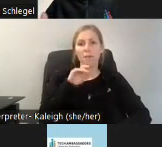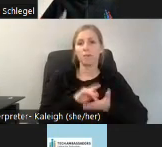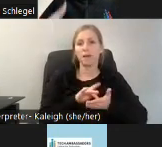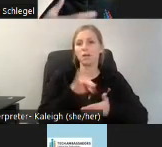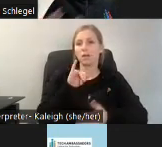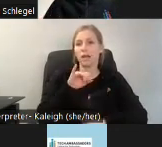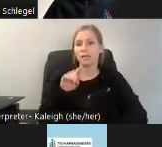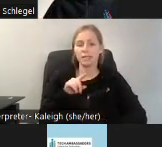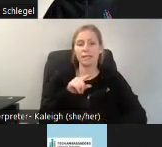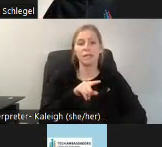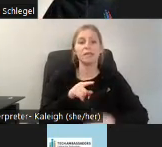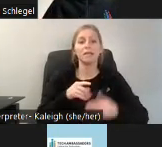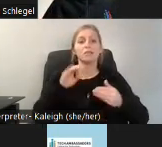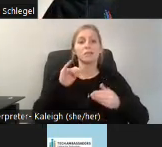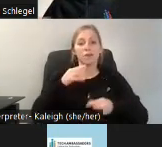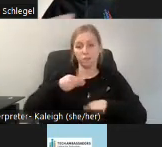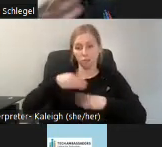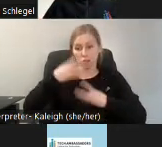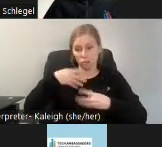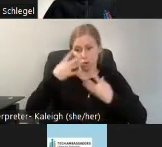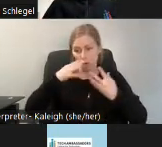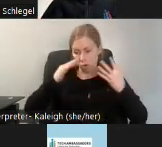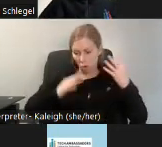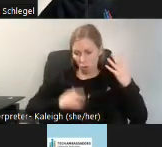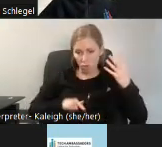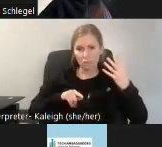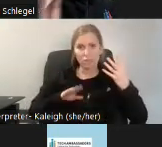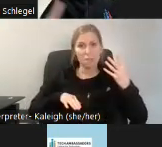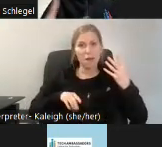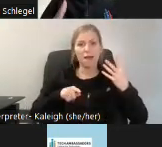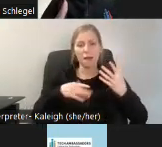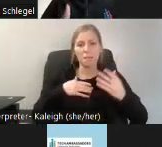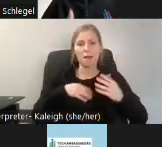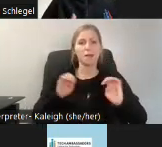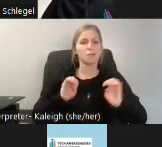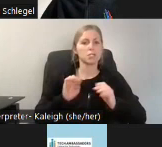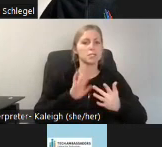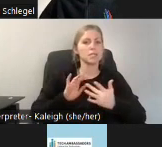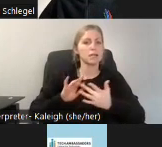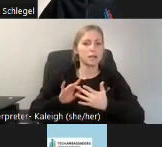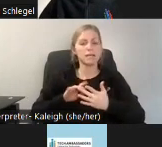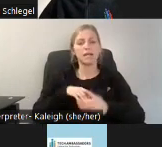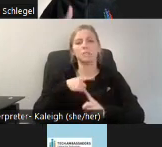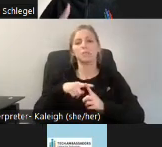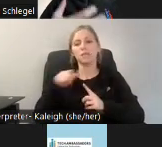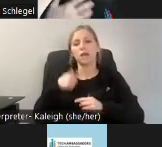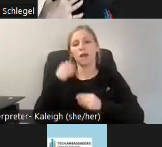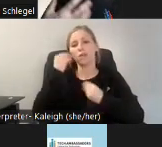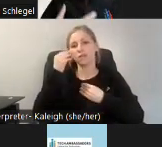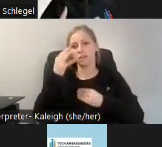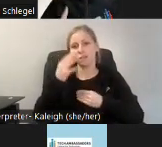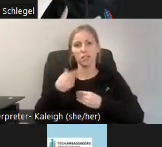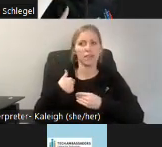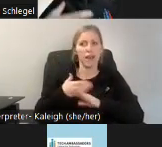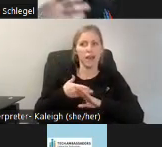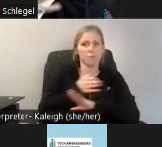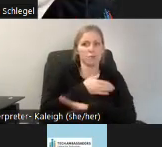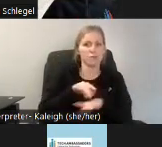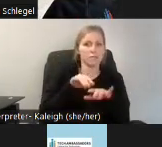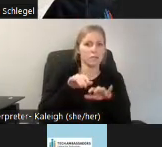bottom of this, you would be able to see my emergency contacts, as well as all of this information that I've already pre-put in about my